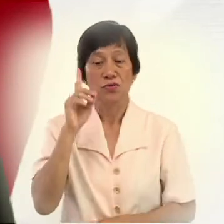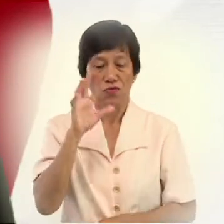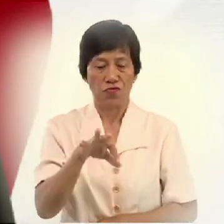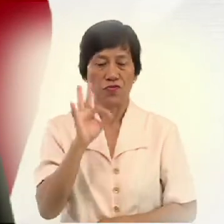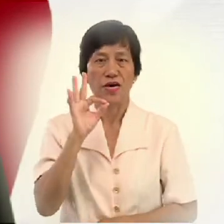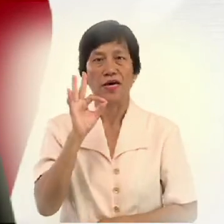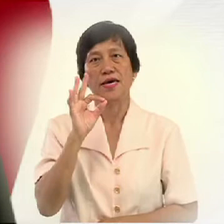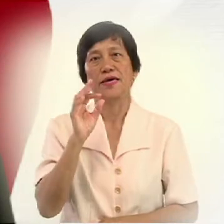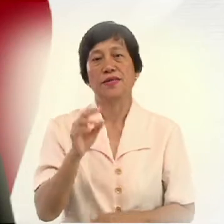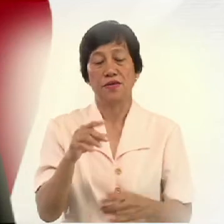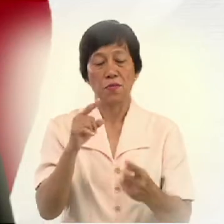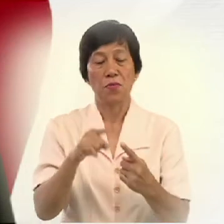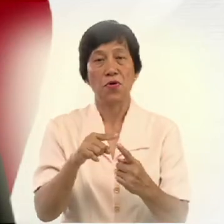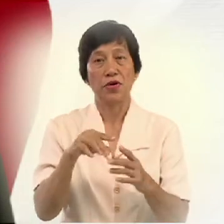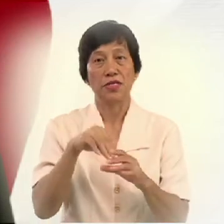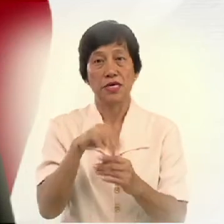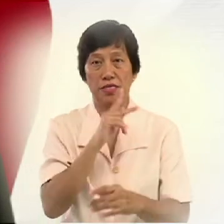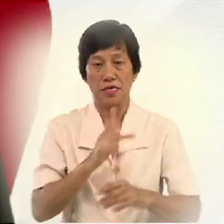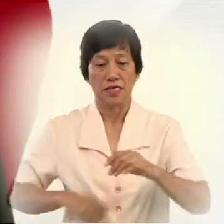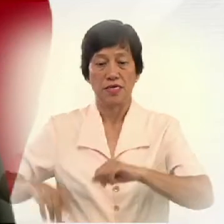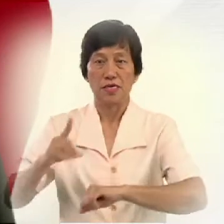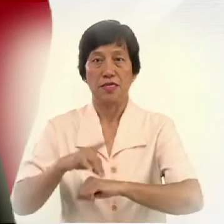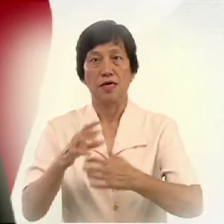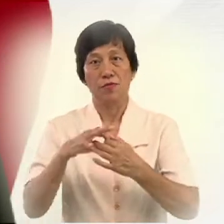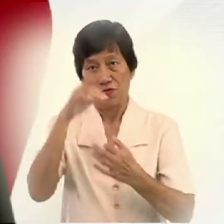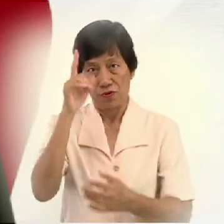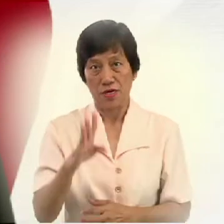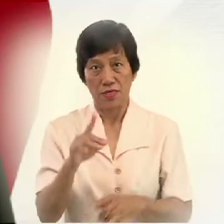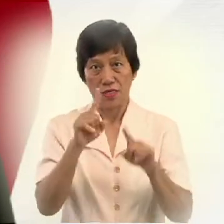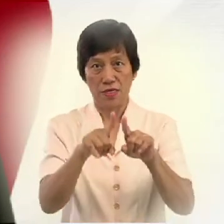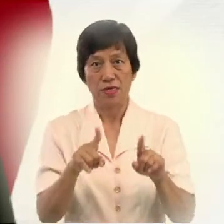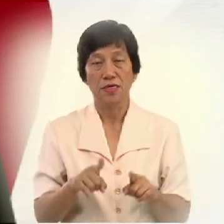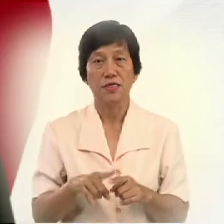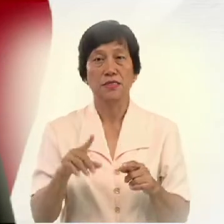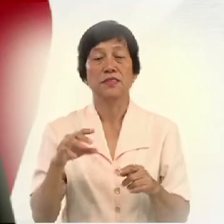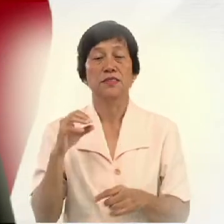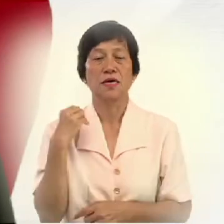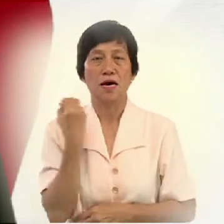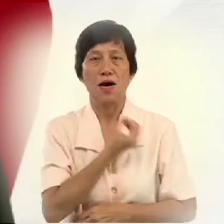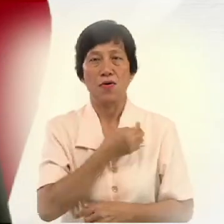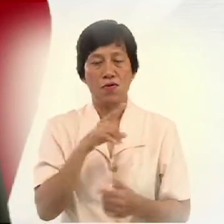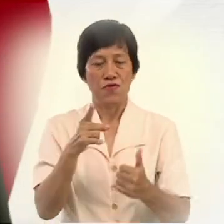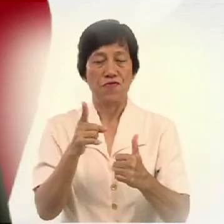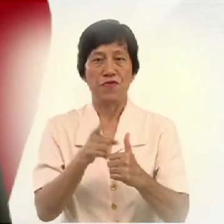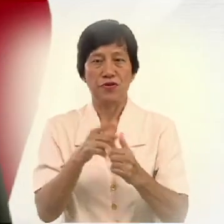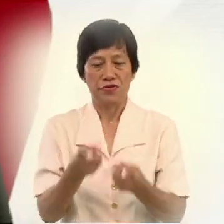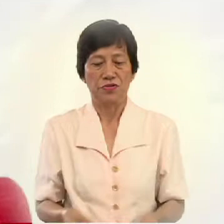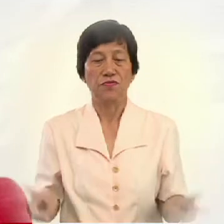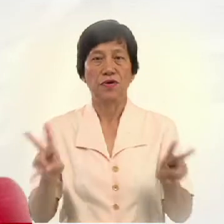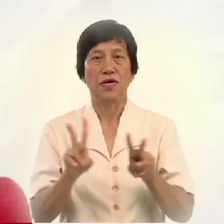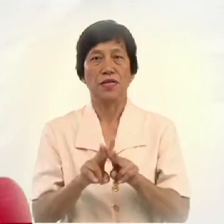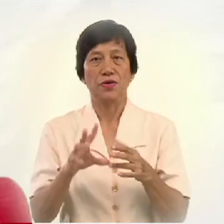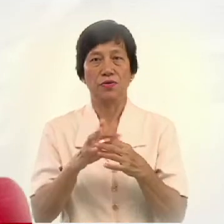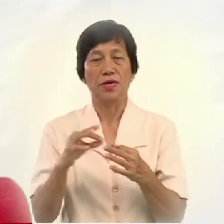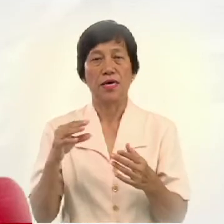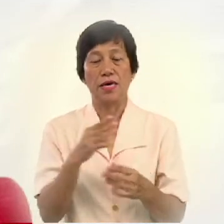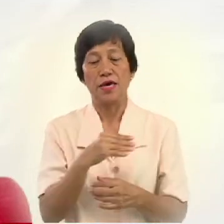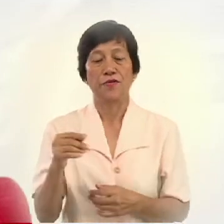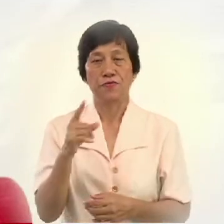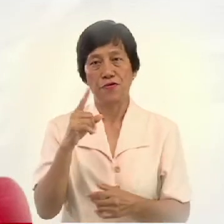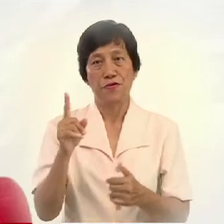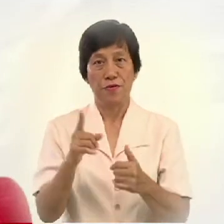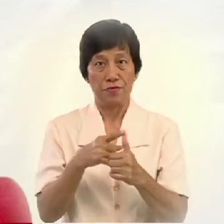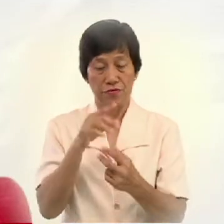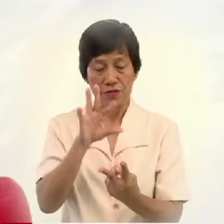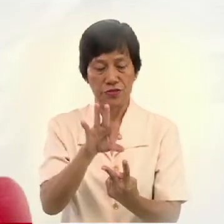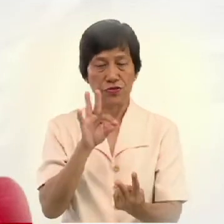point in the kingdom of God as our absolute value and priority. In the first reading from